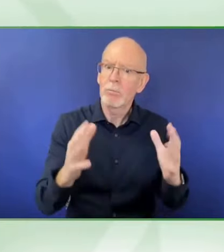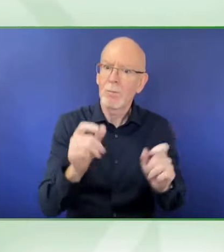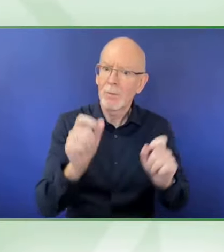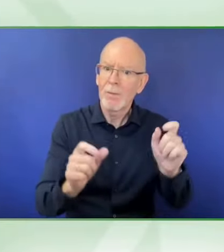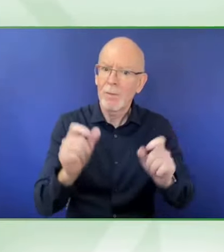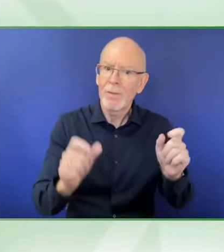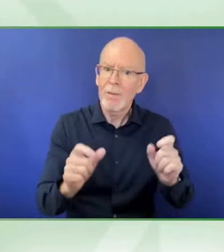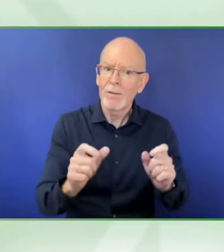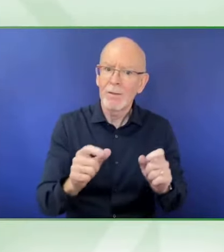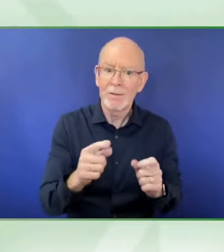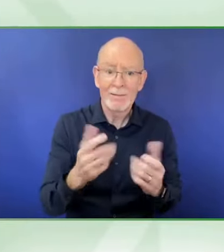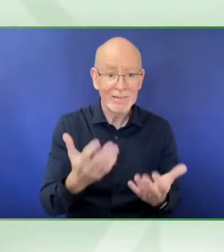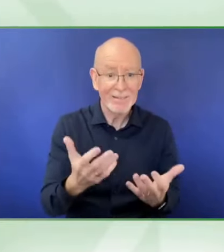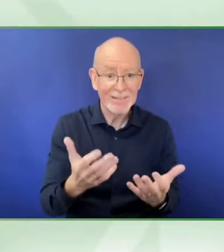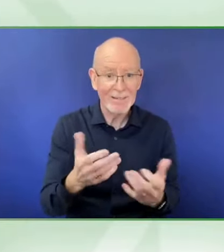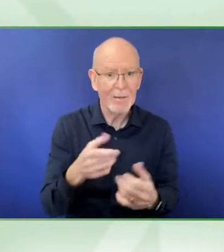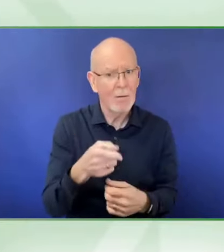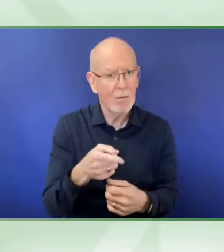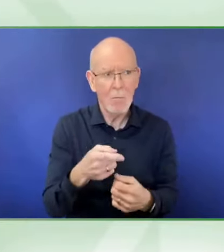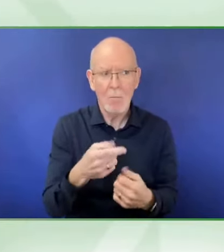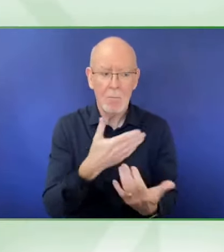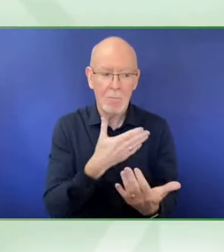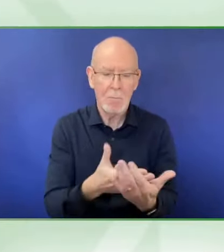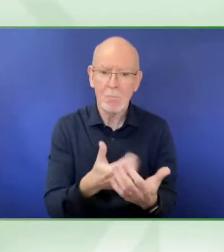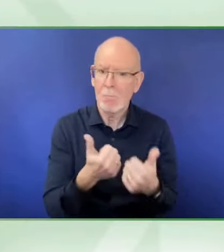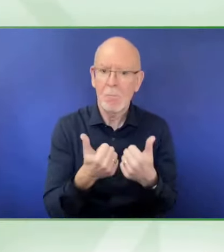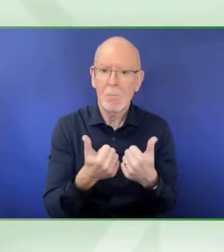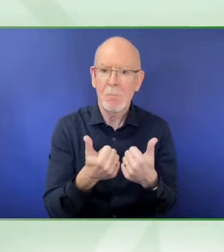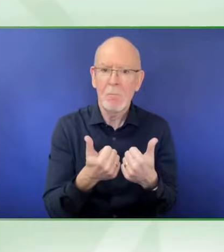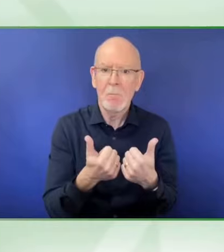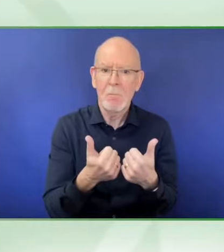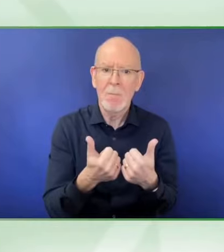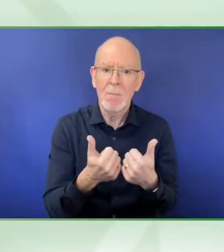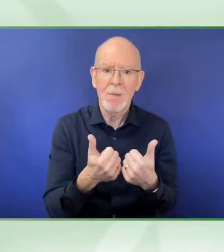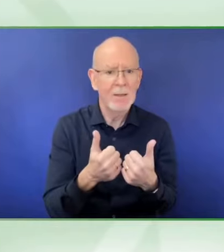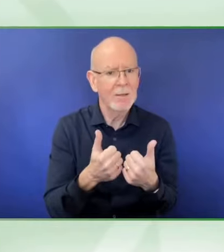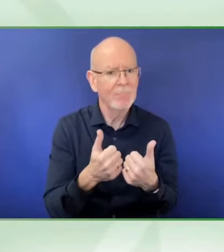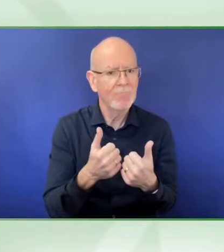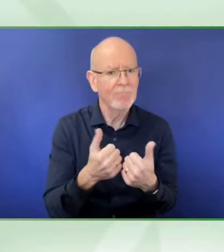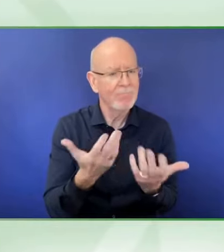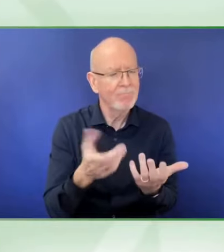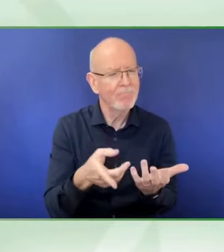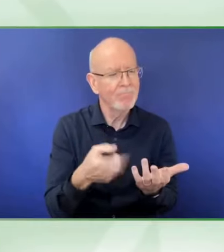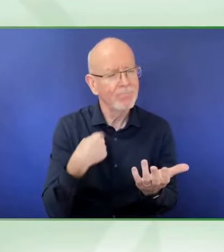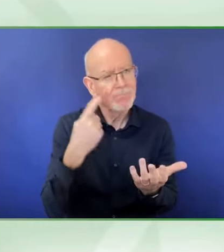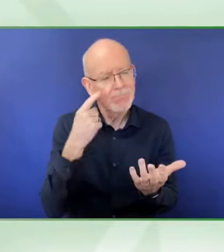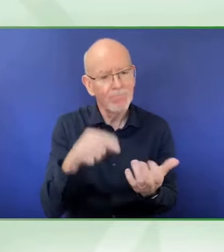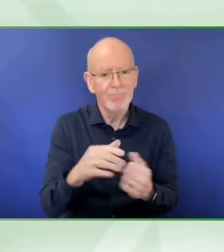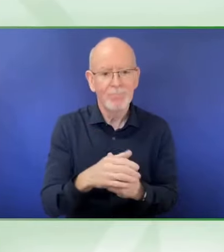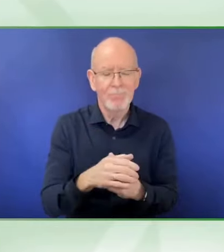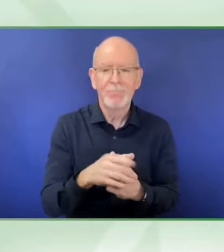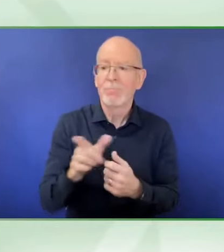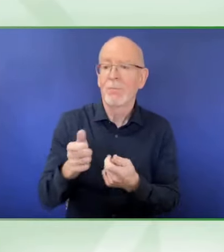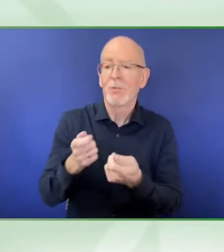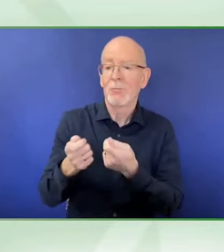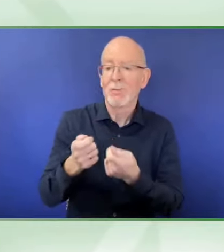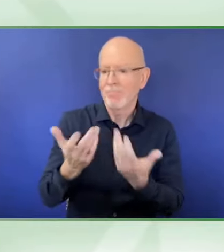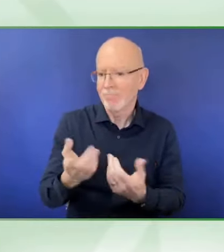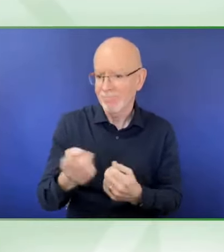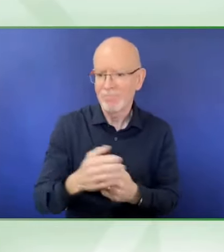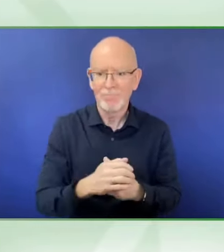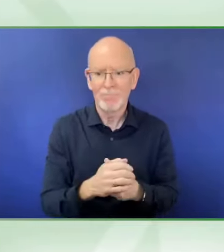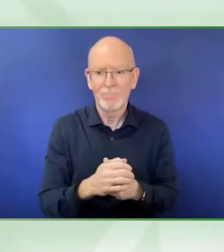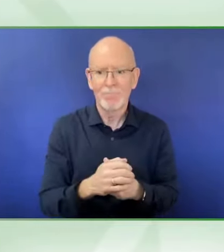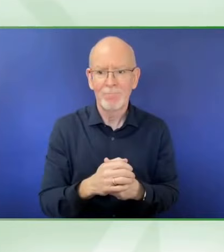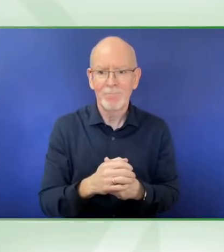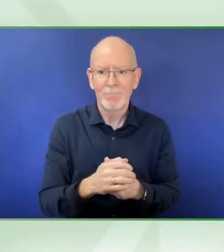that practitioners like us have to take into account when we do our projects. Perhaps you could also tell us more about how do you attract persons with disabilities